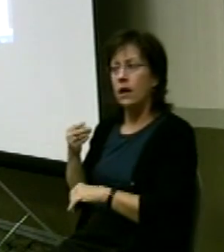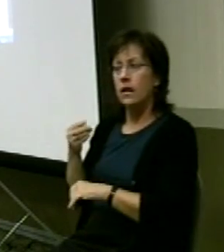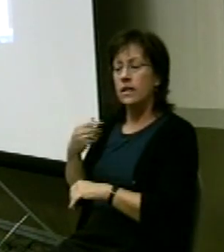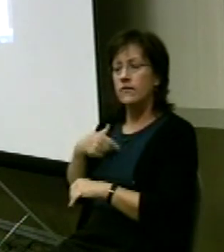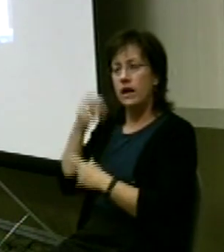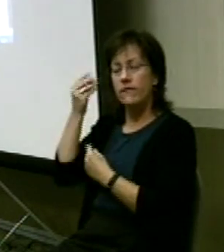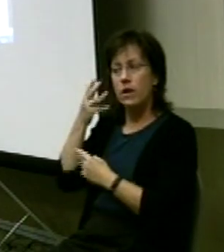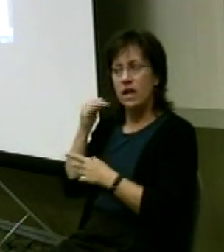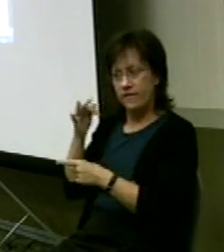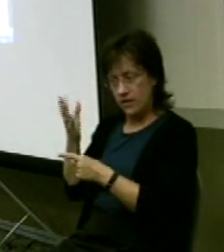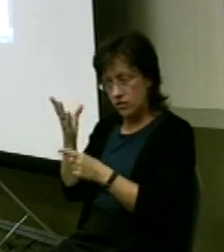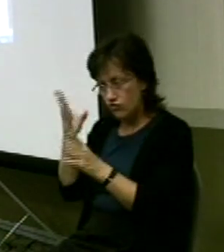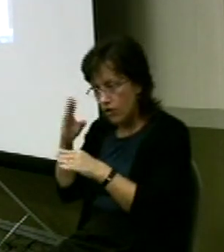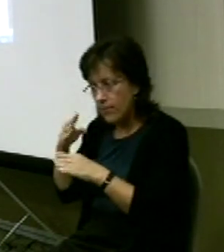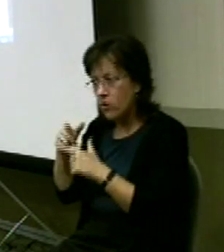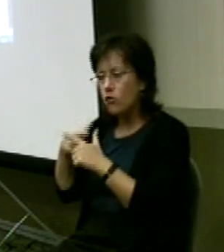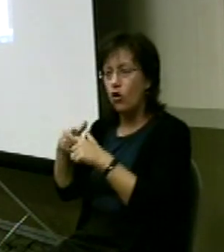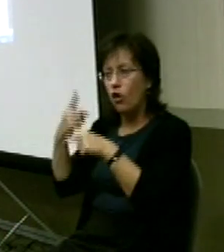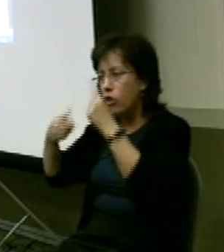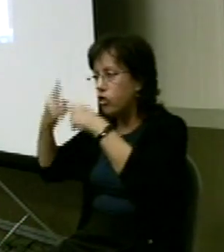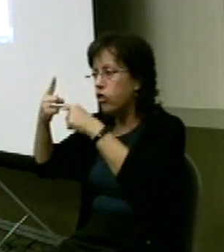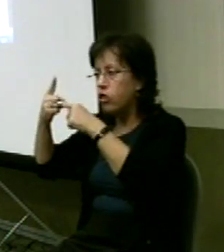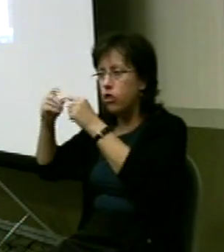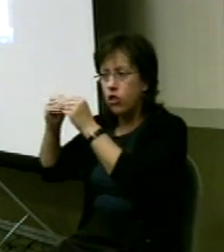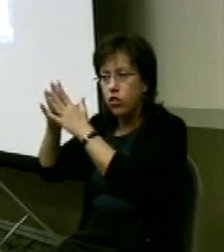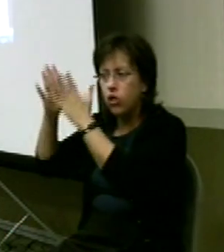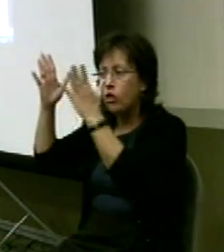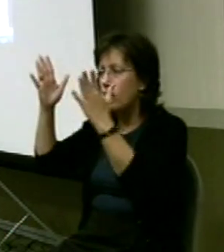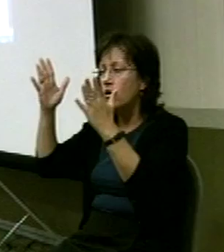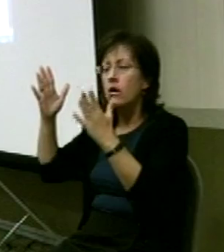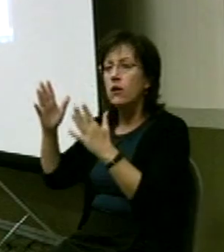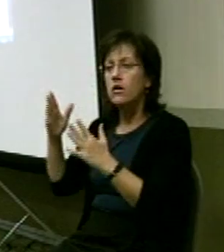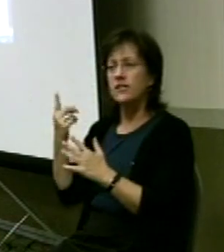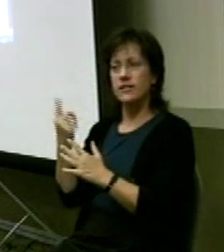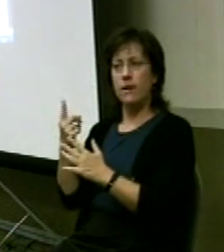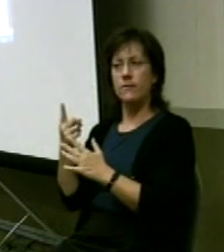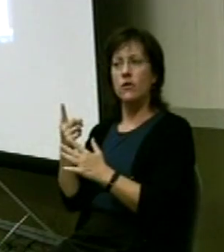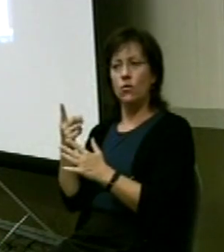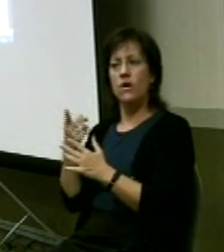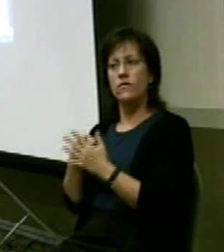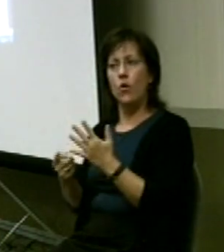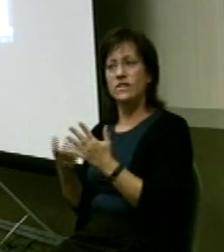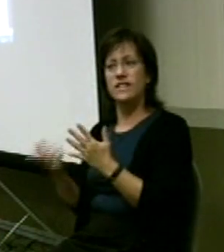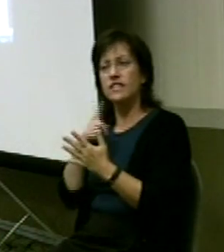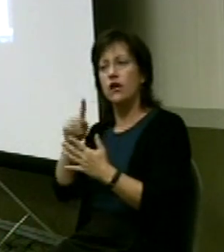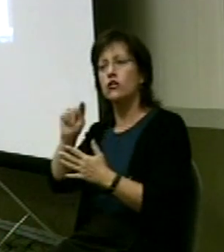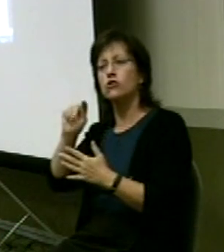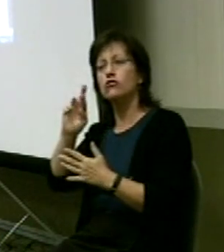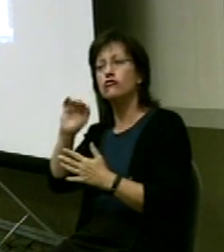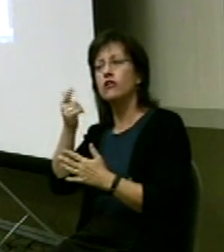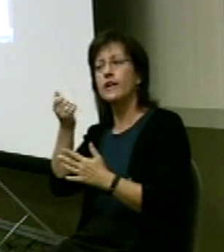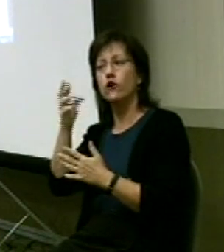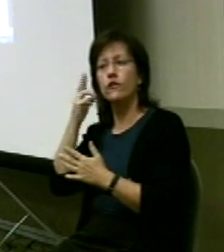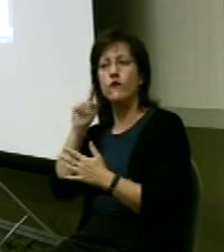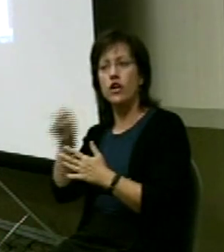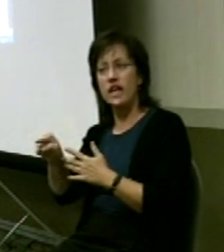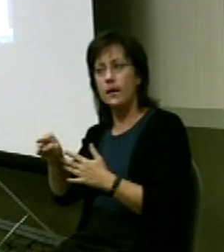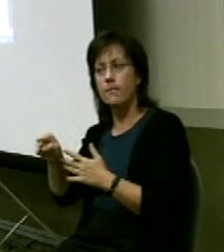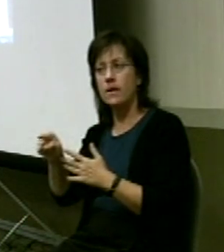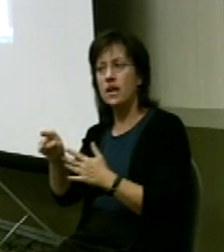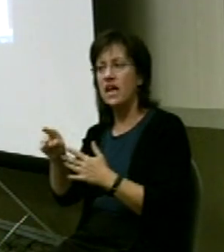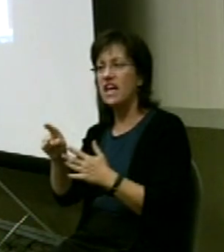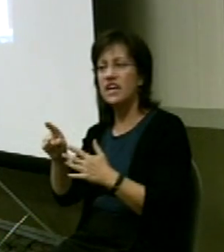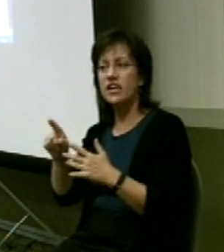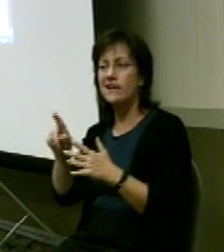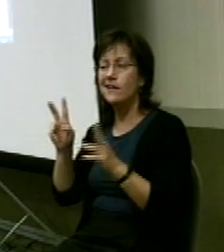that if he does get in trouble or if he got into an argument, one of those things are a trigger for him and can set him off for a few hours.